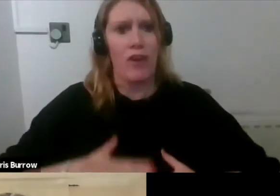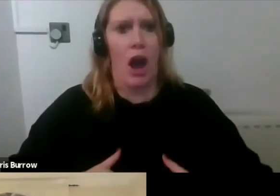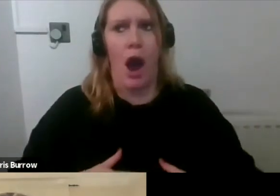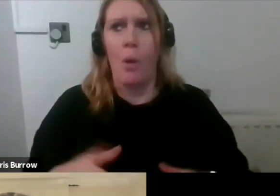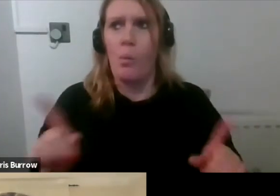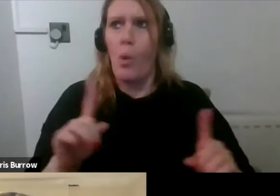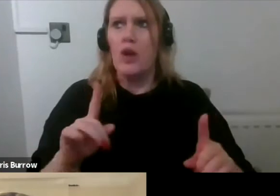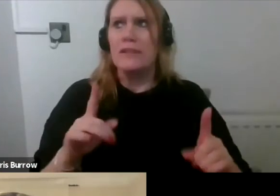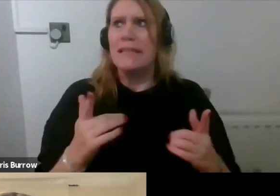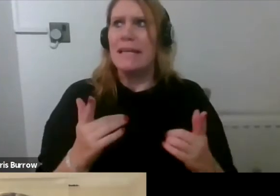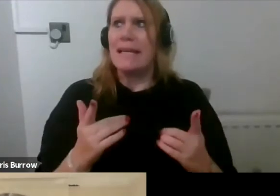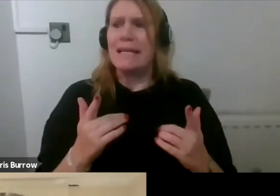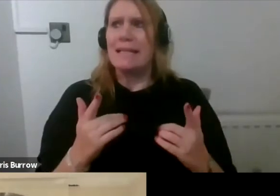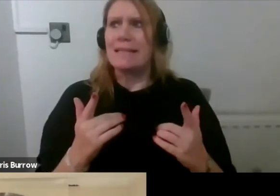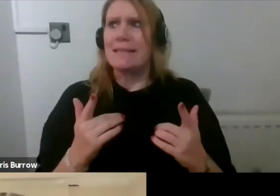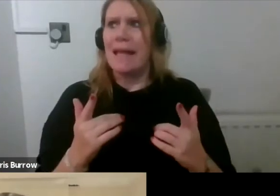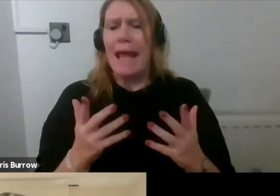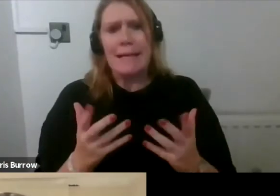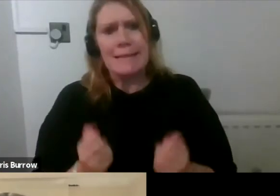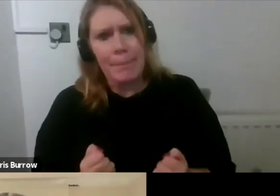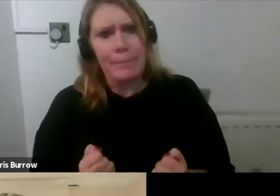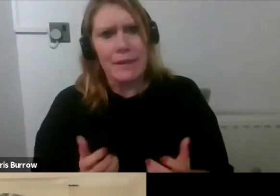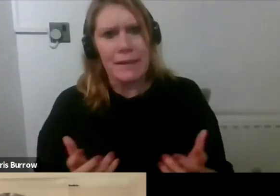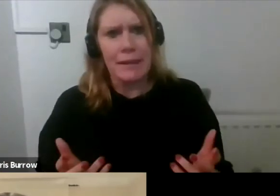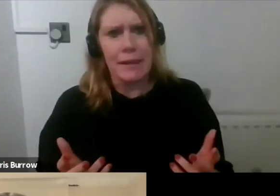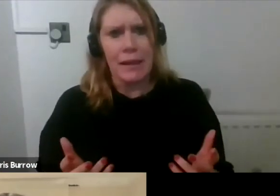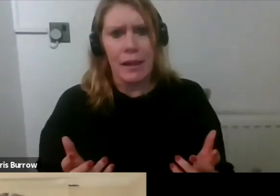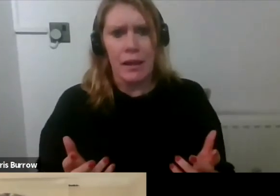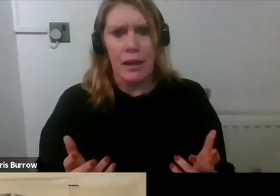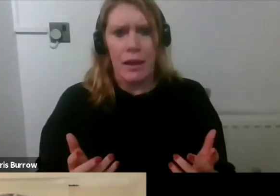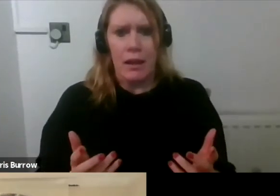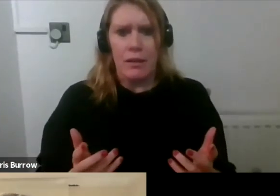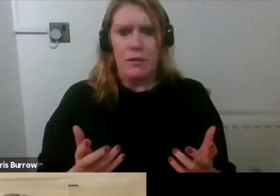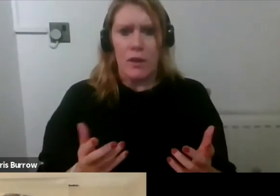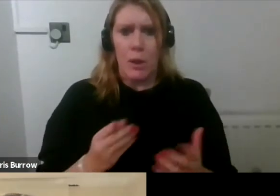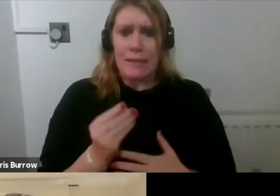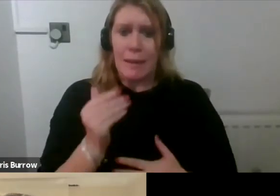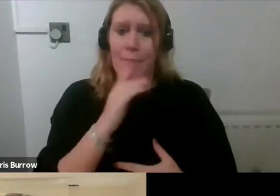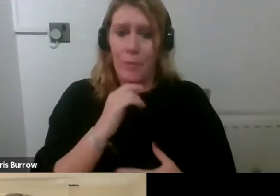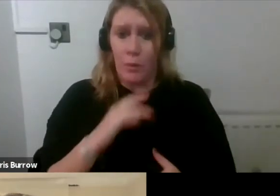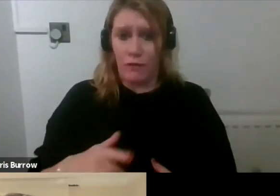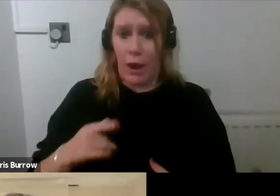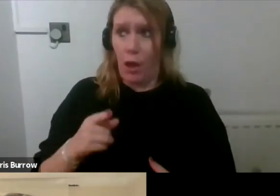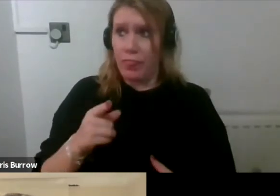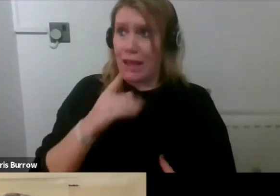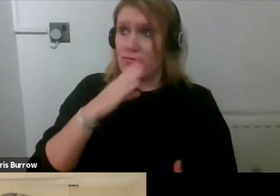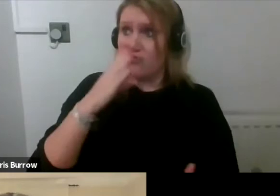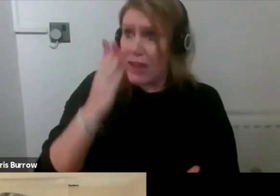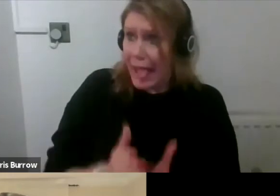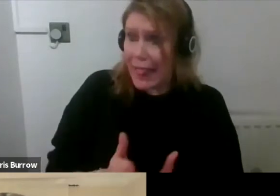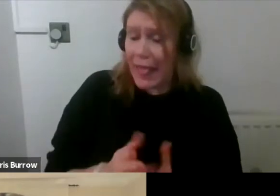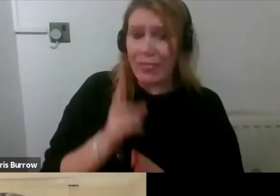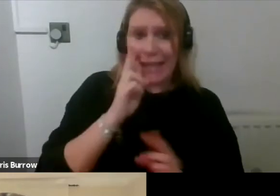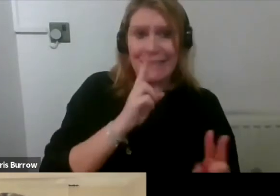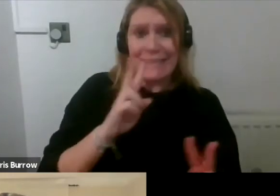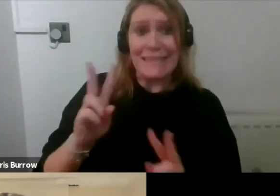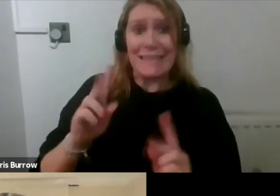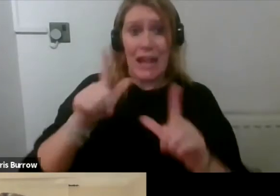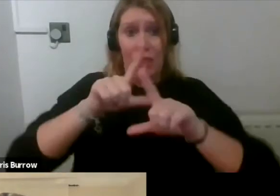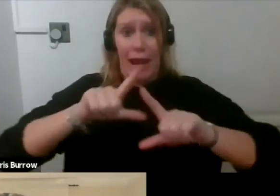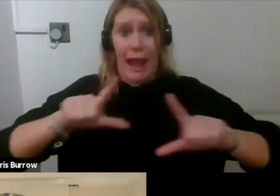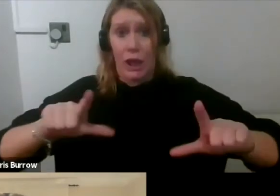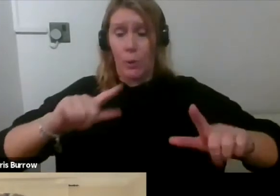So people come into the exhibition, and some people think they're real, and they see some of the language. Some of the language is quite